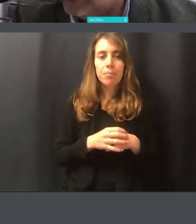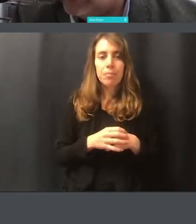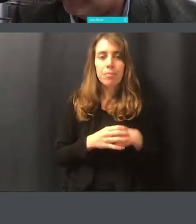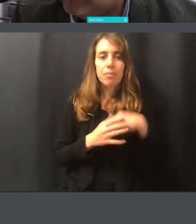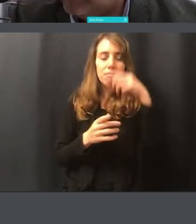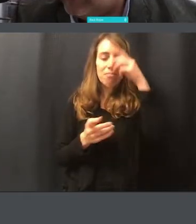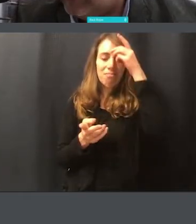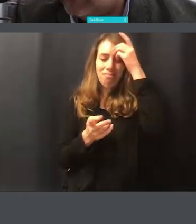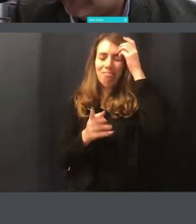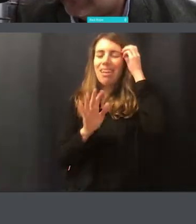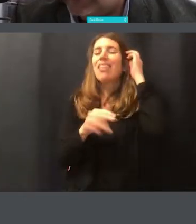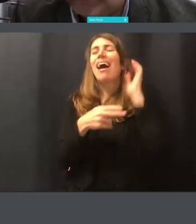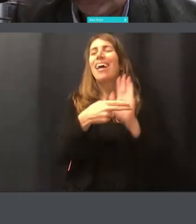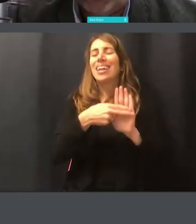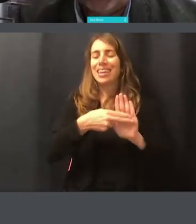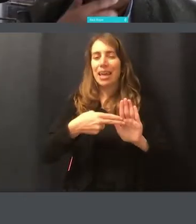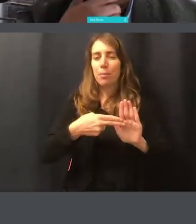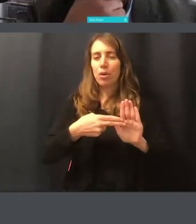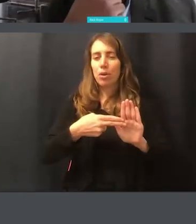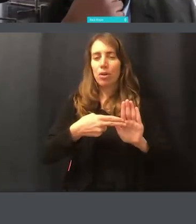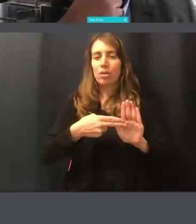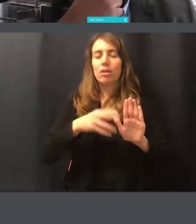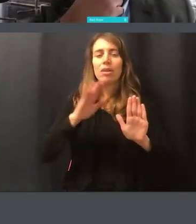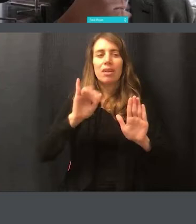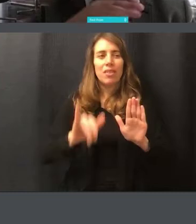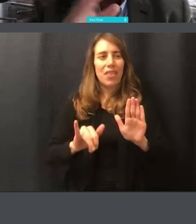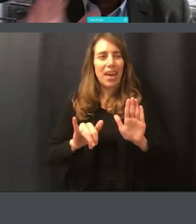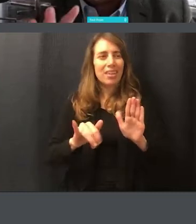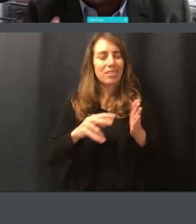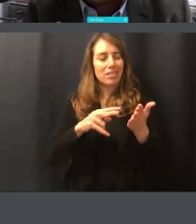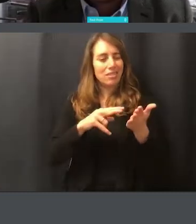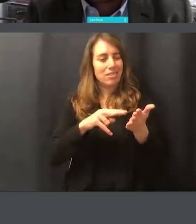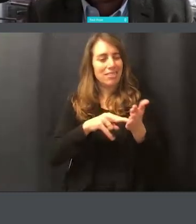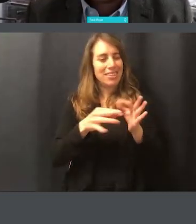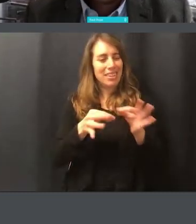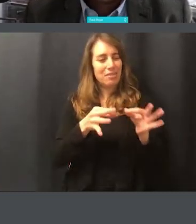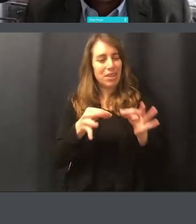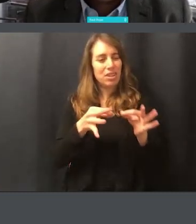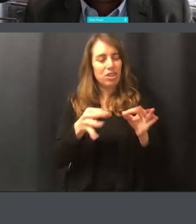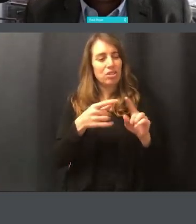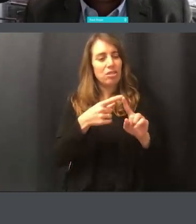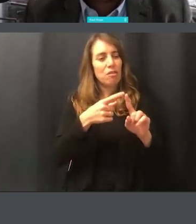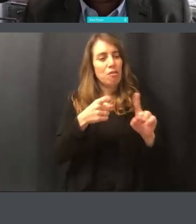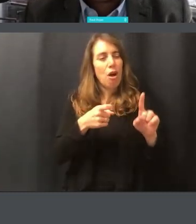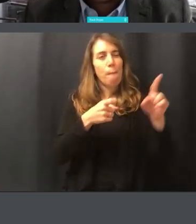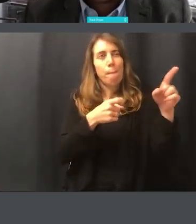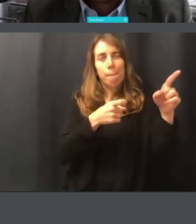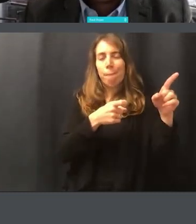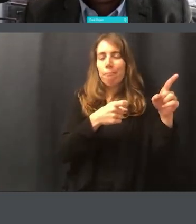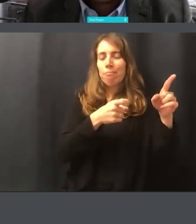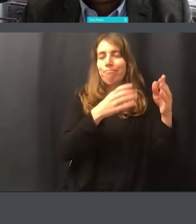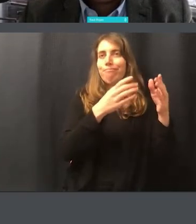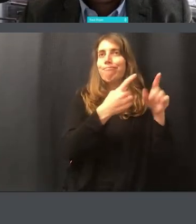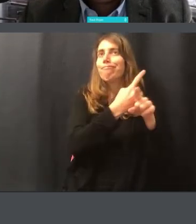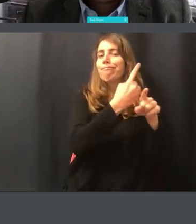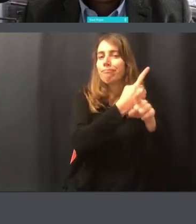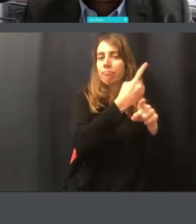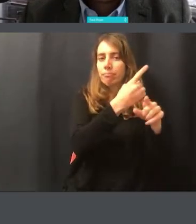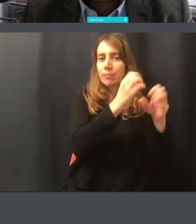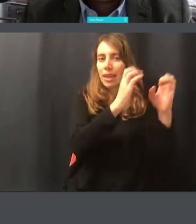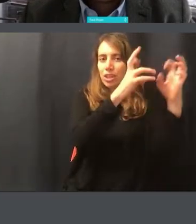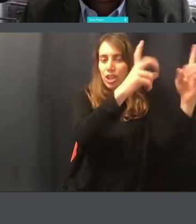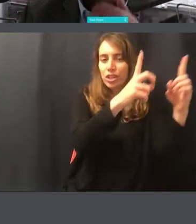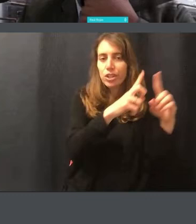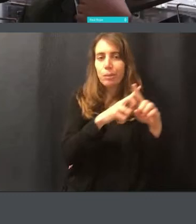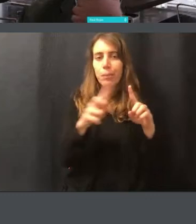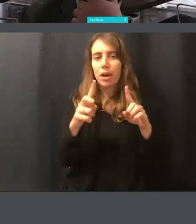is really a definition that comes from the Department of Education, and I'll talk about that in a little bit. But let's look around the country. This